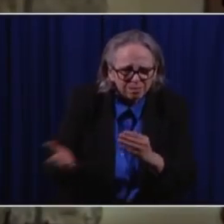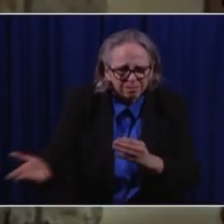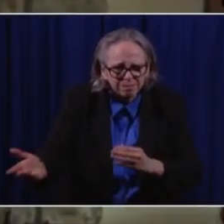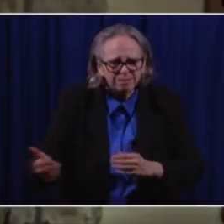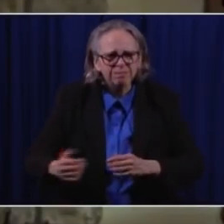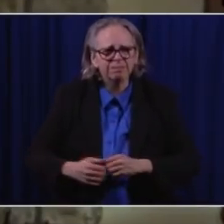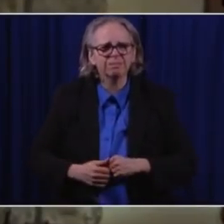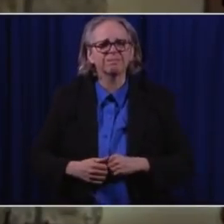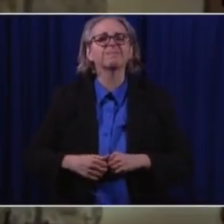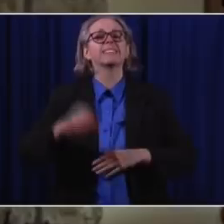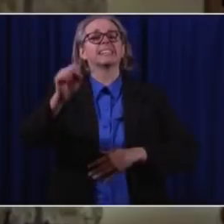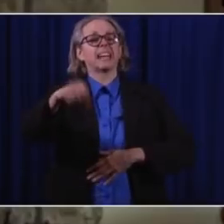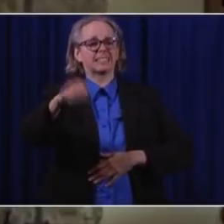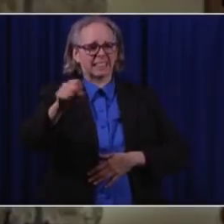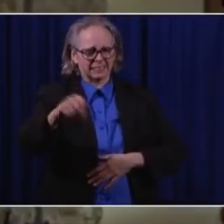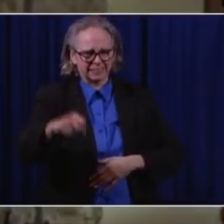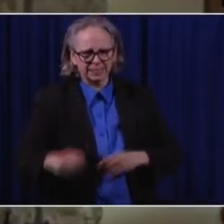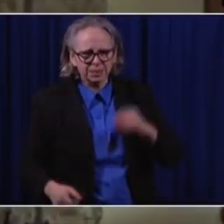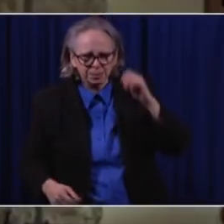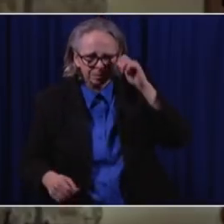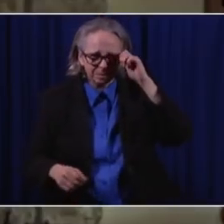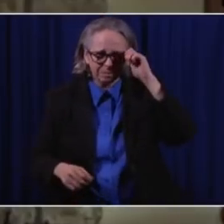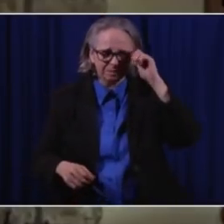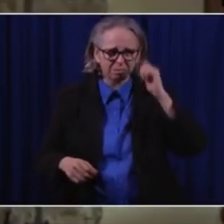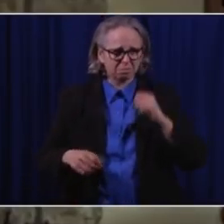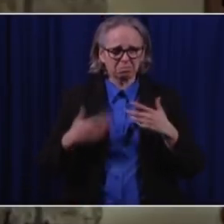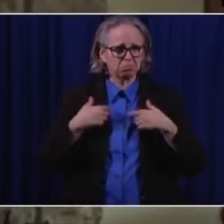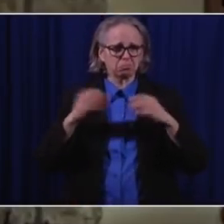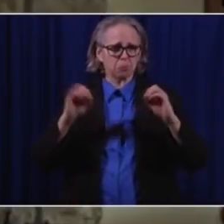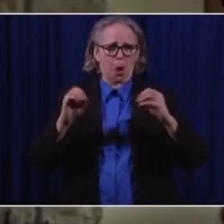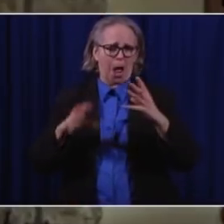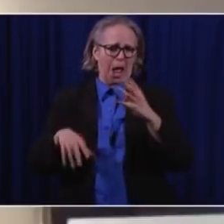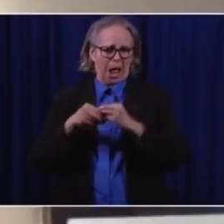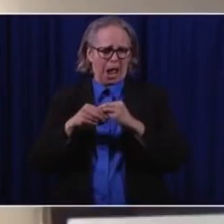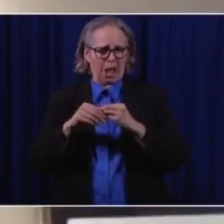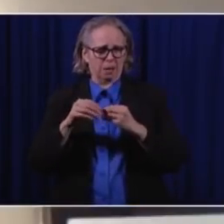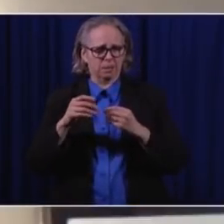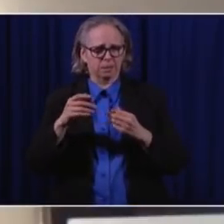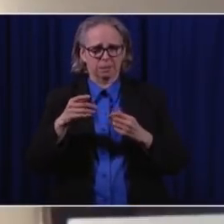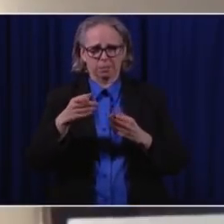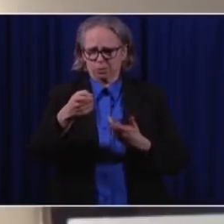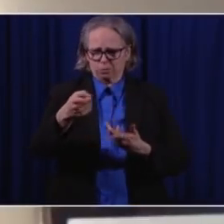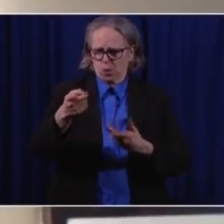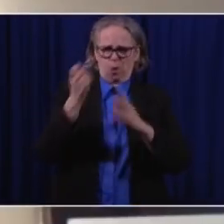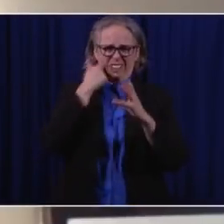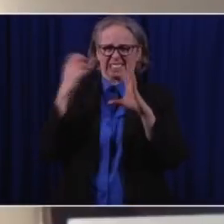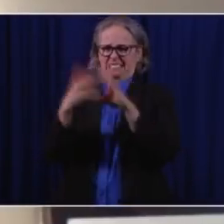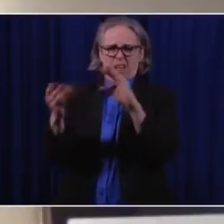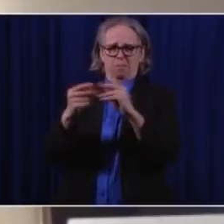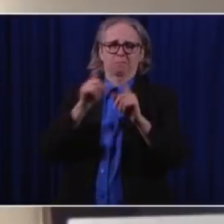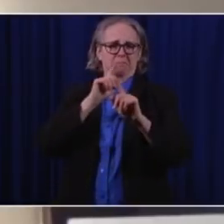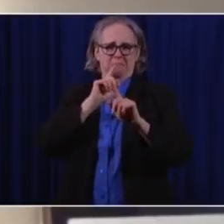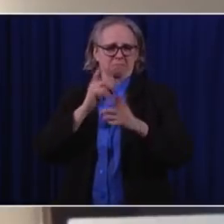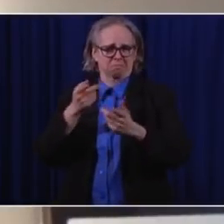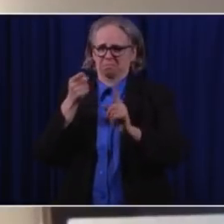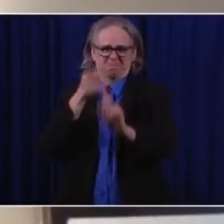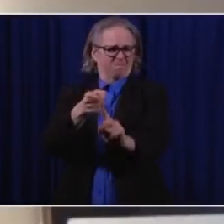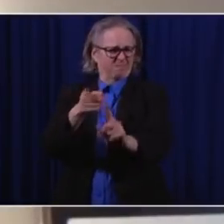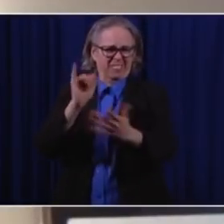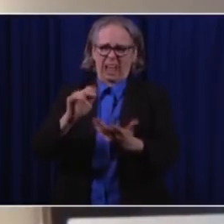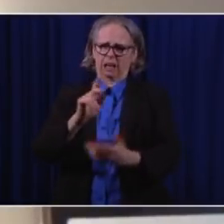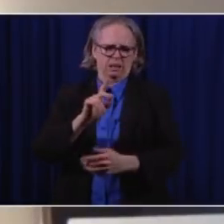Governor. I, however, have nothing to add to what you said. This really is about personal responsibility. It is